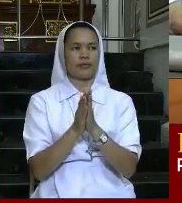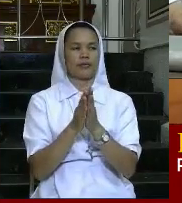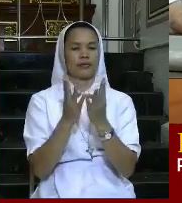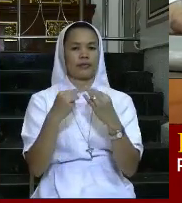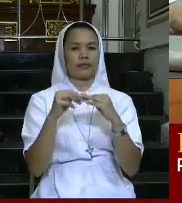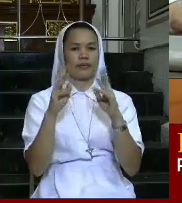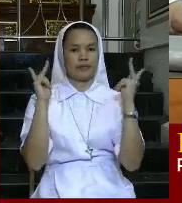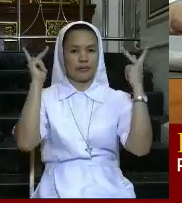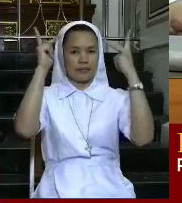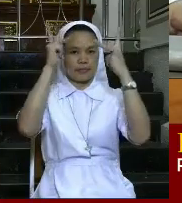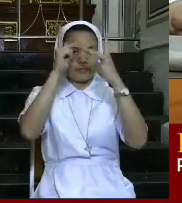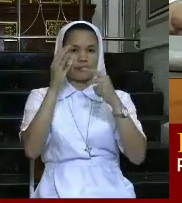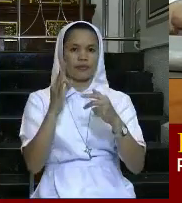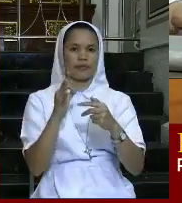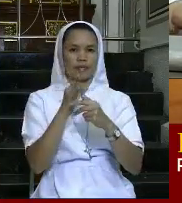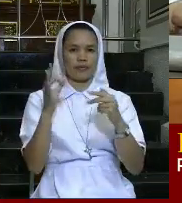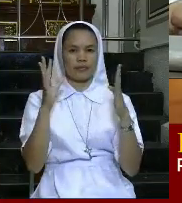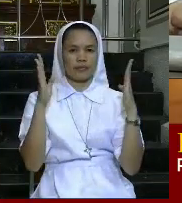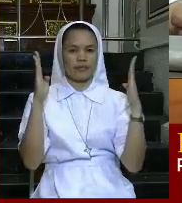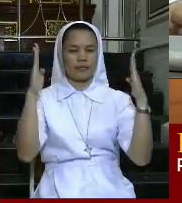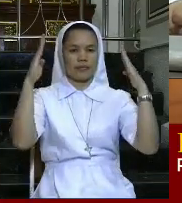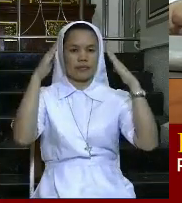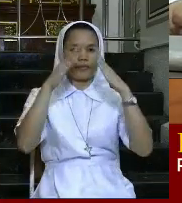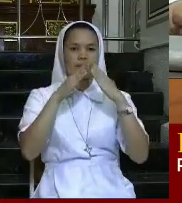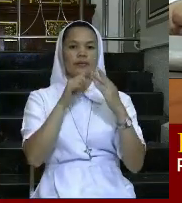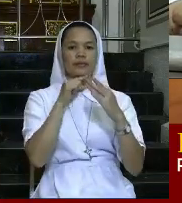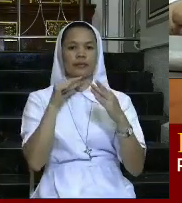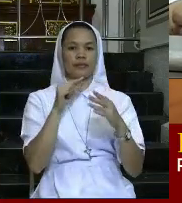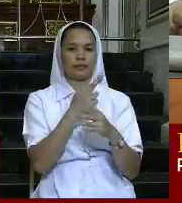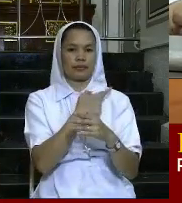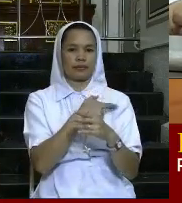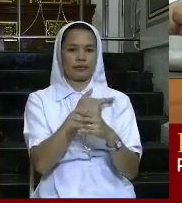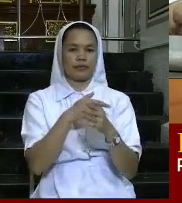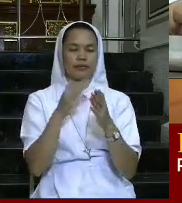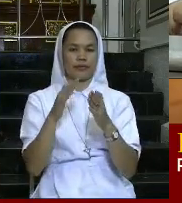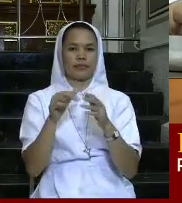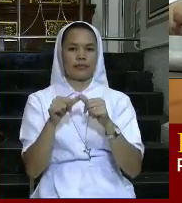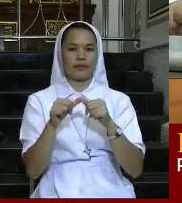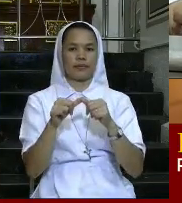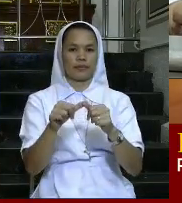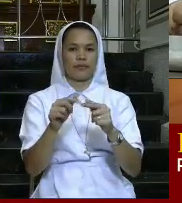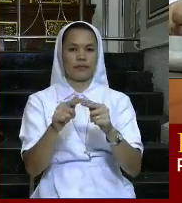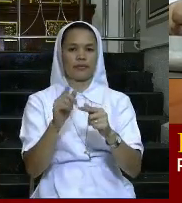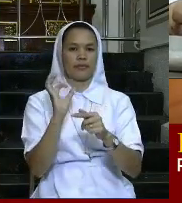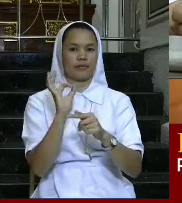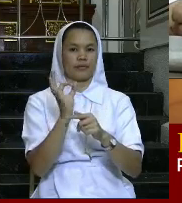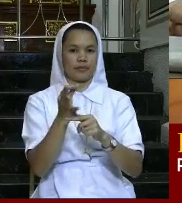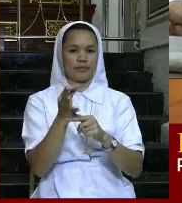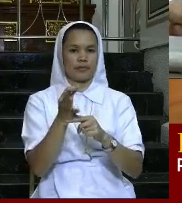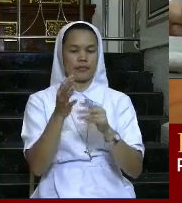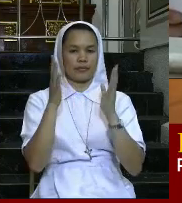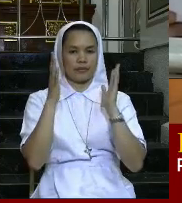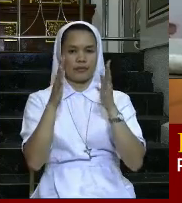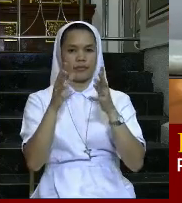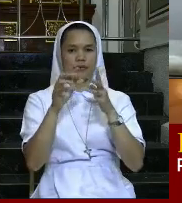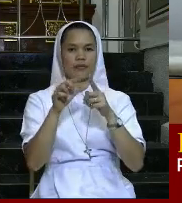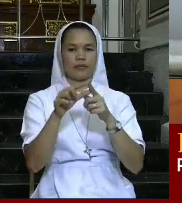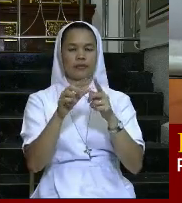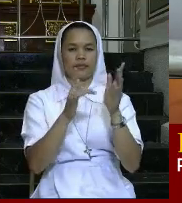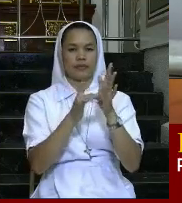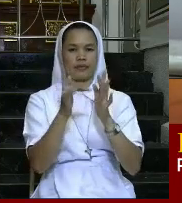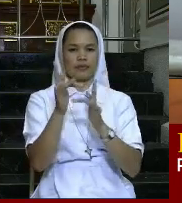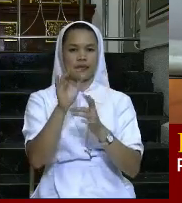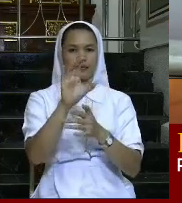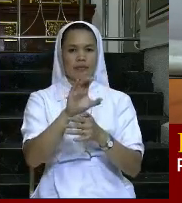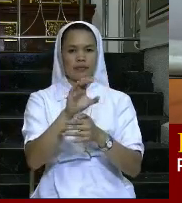Pope Francis, our bishops, priests, and religious continue to preach the good news of Jesus, cross,